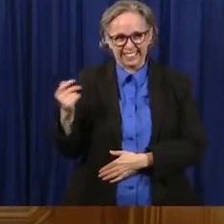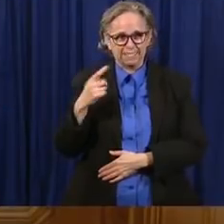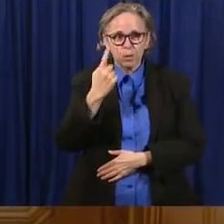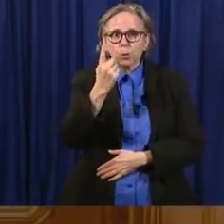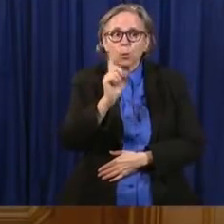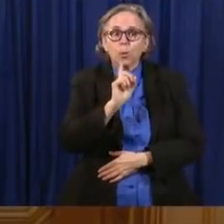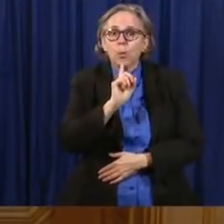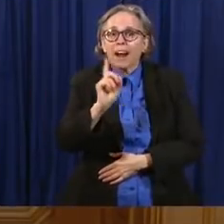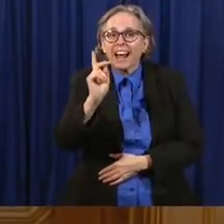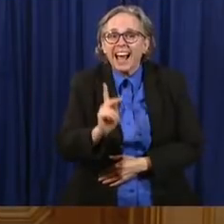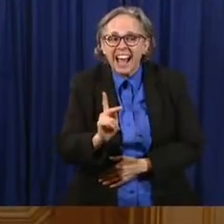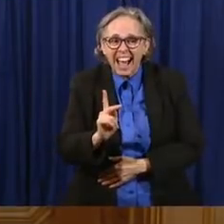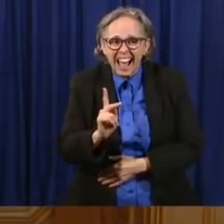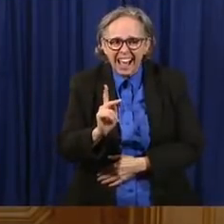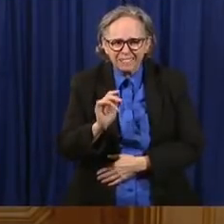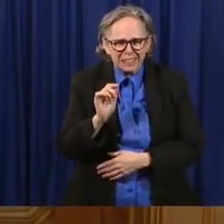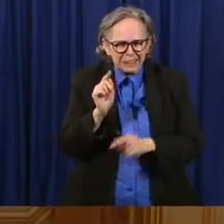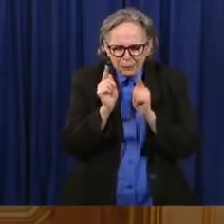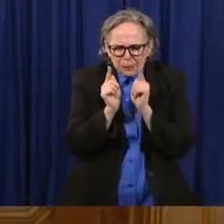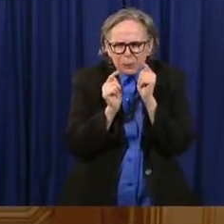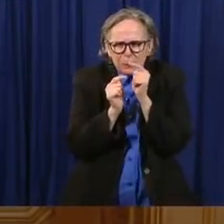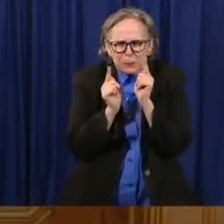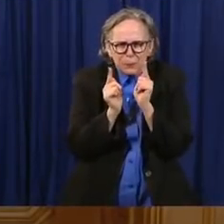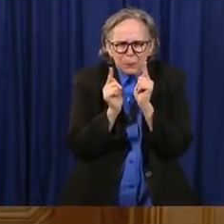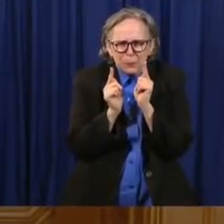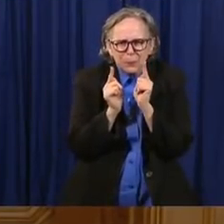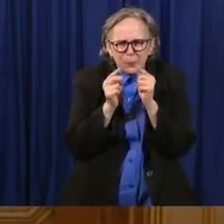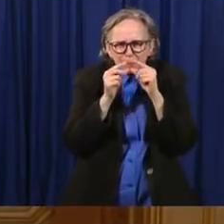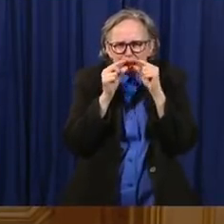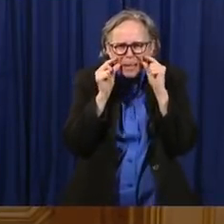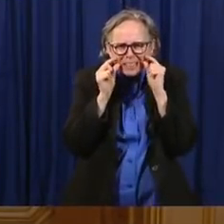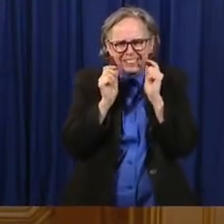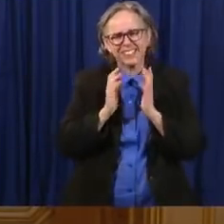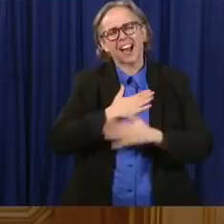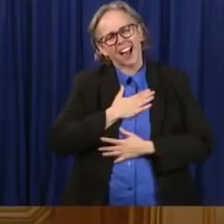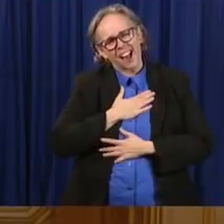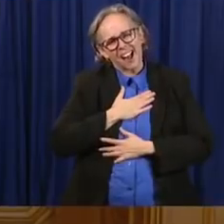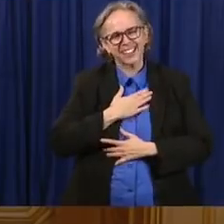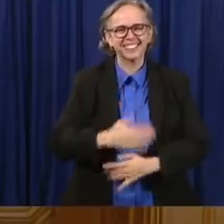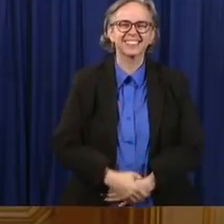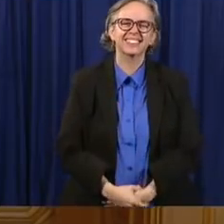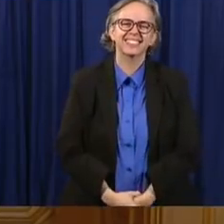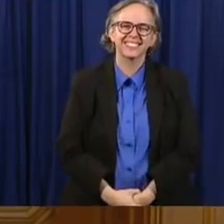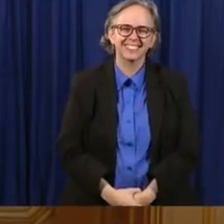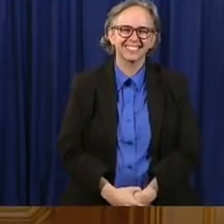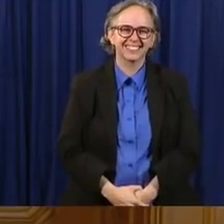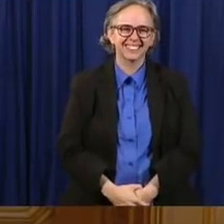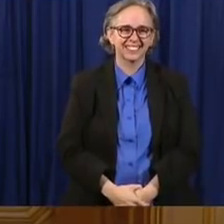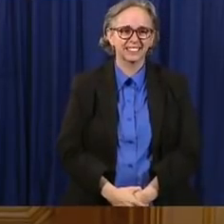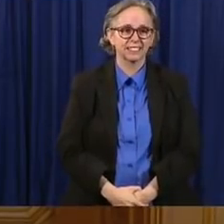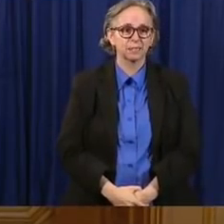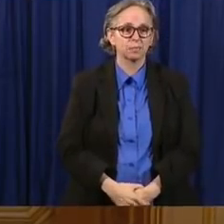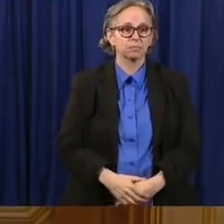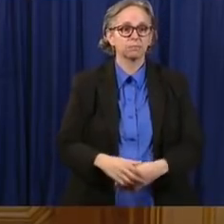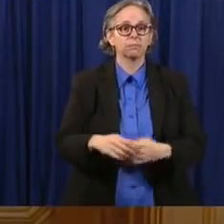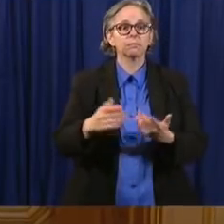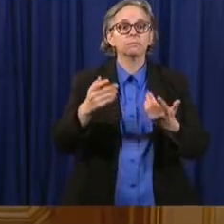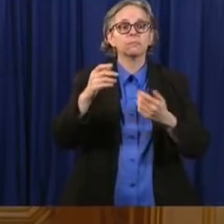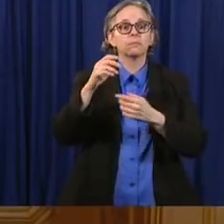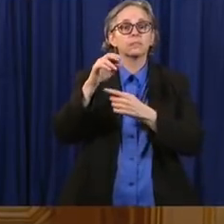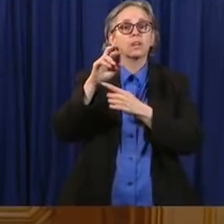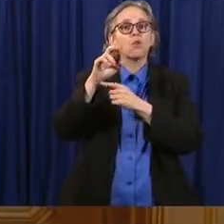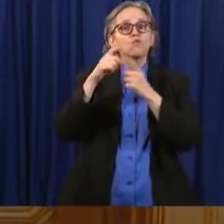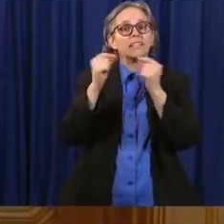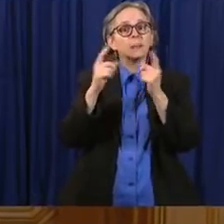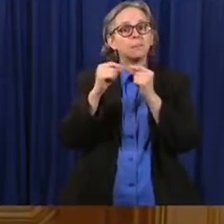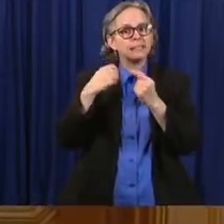some elastic on the back. So anyway, that's Tad's. I put up a couple of recipes,